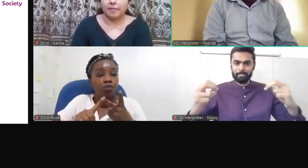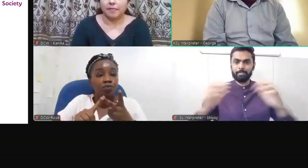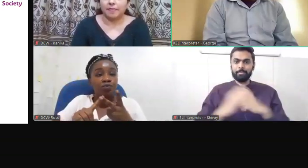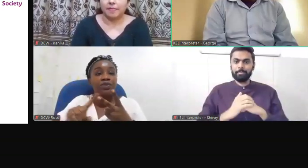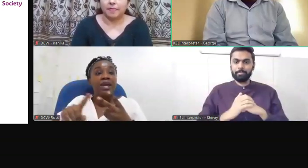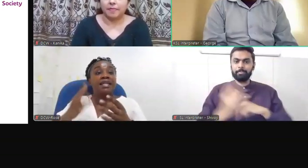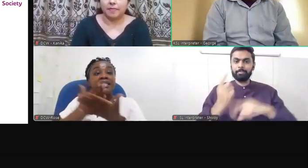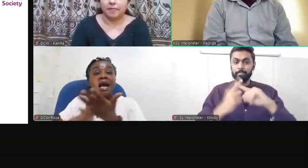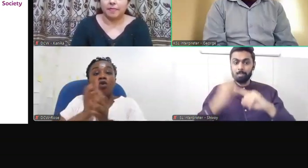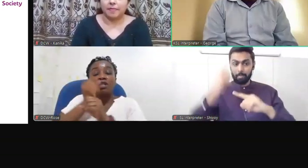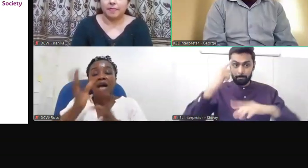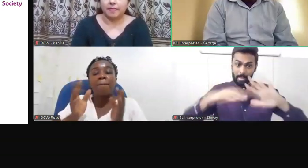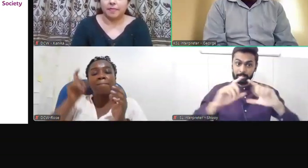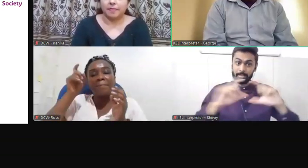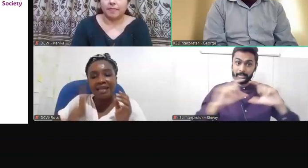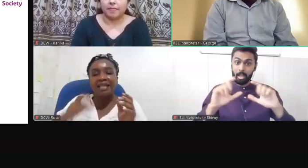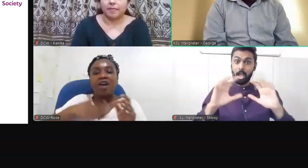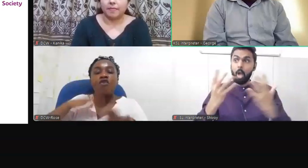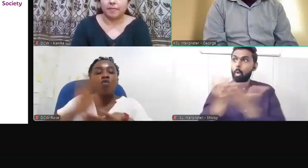to achieve that. And secondly,